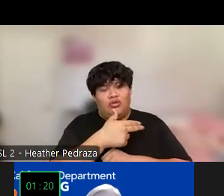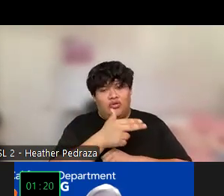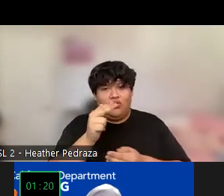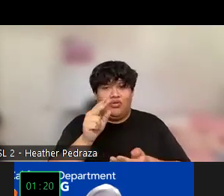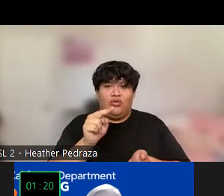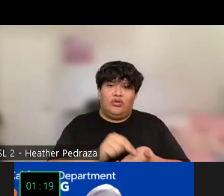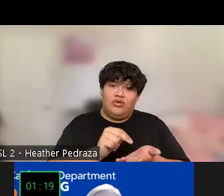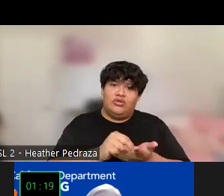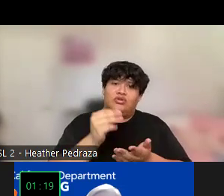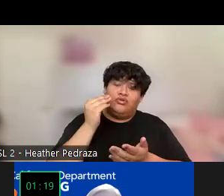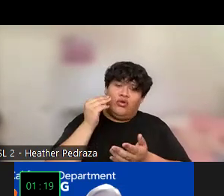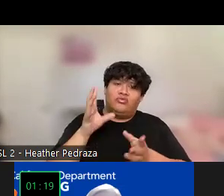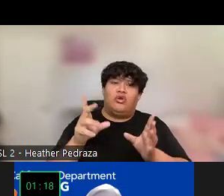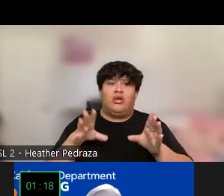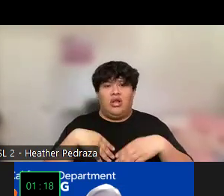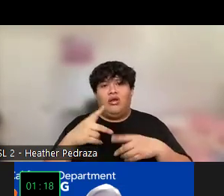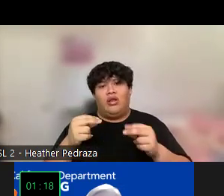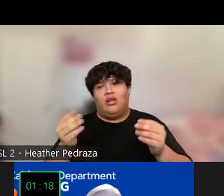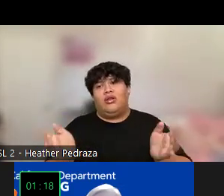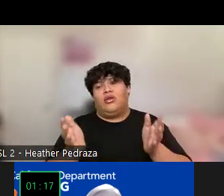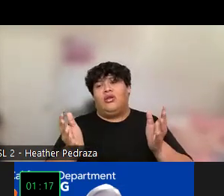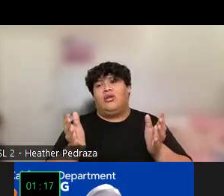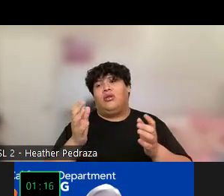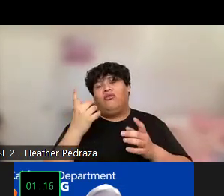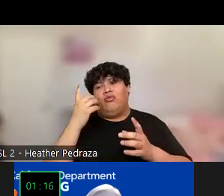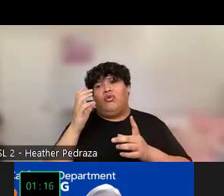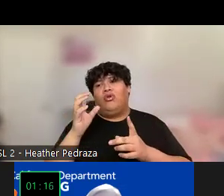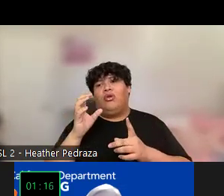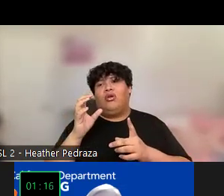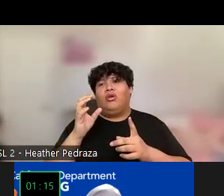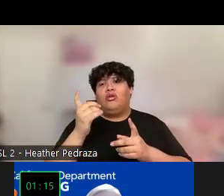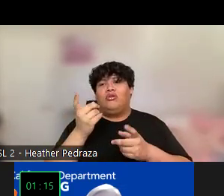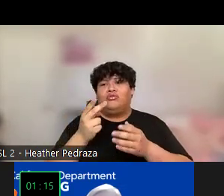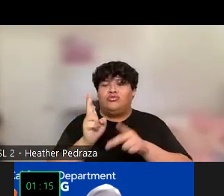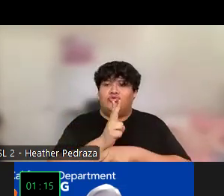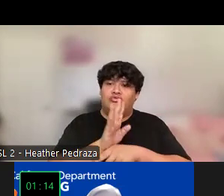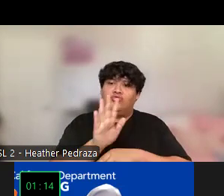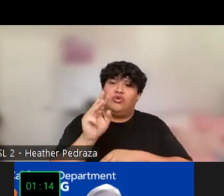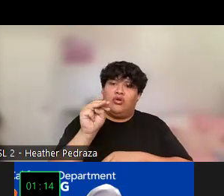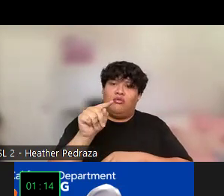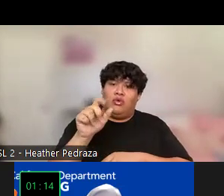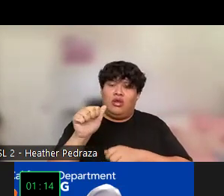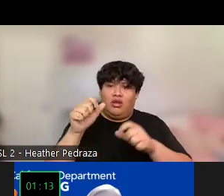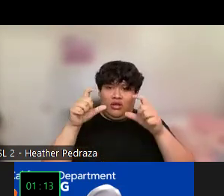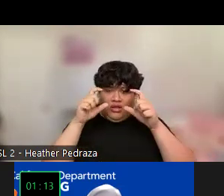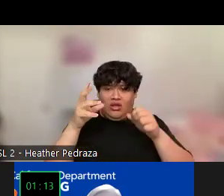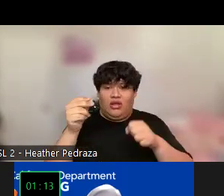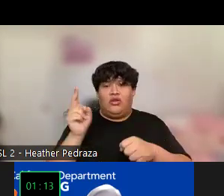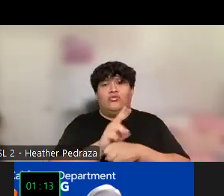and encouraging direct care workforce to use their meta glasses and cell phones